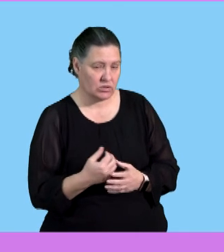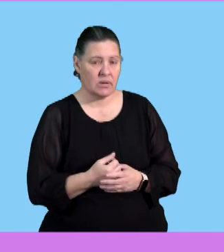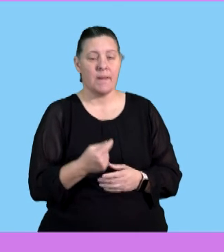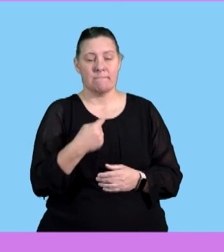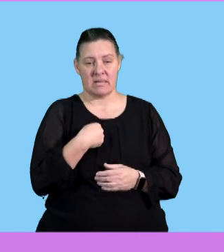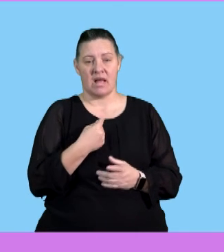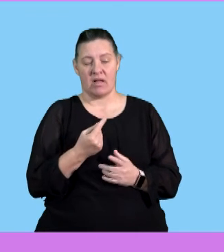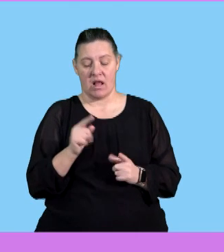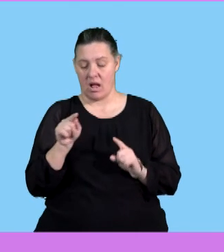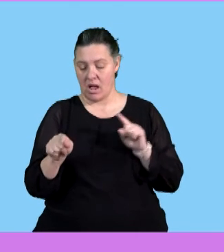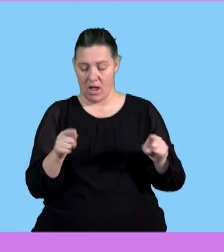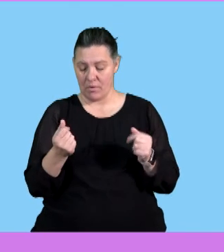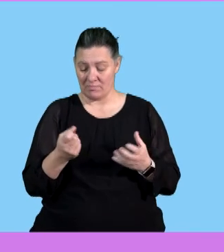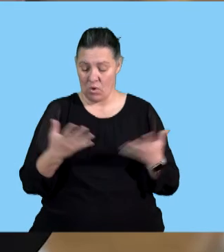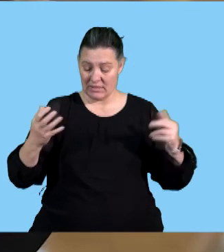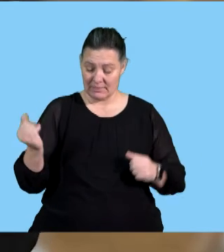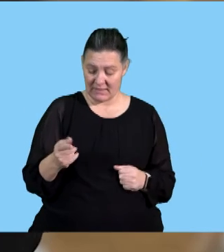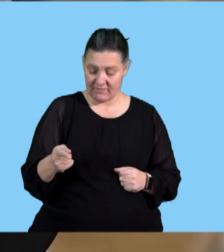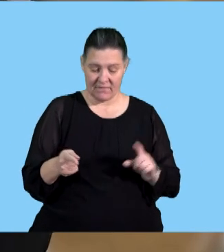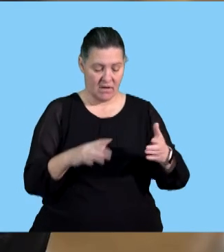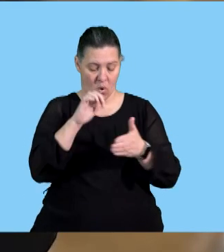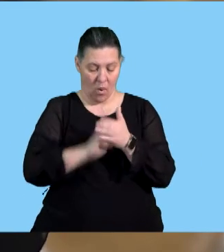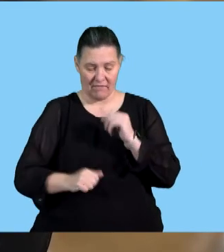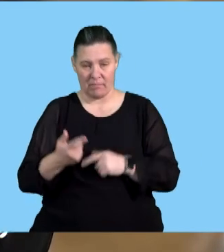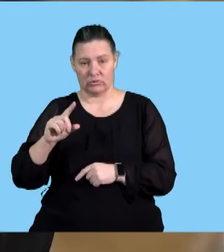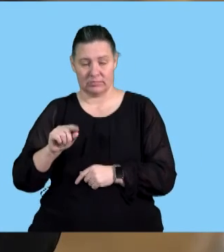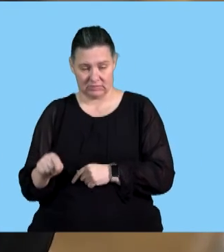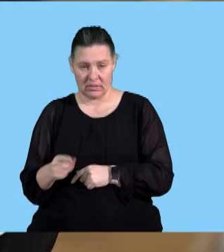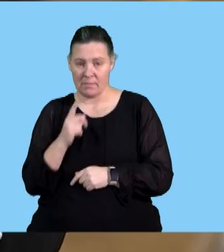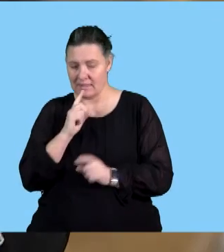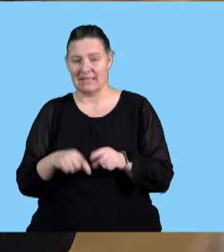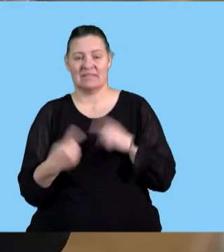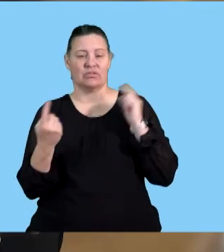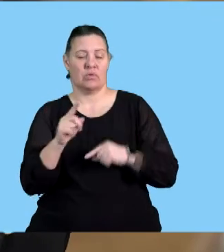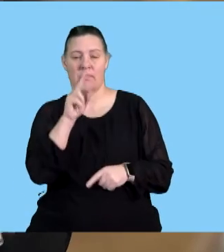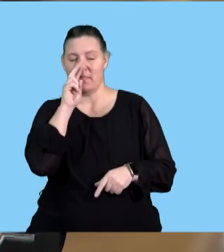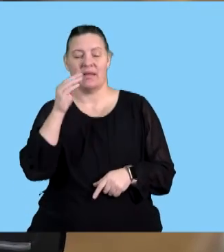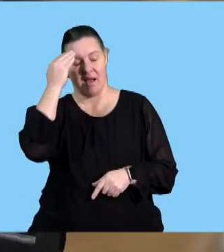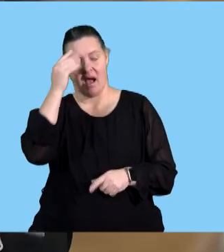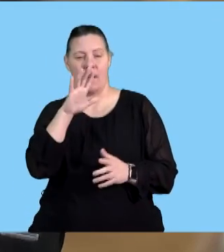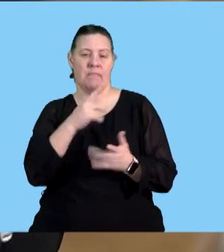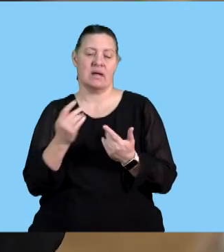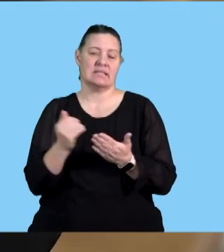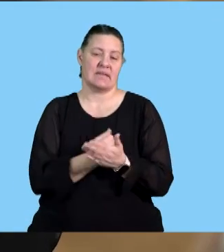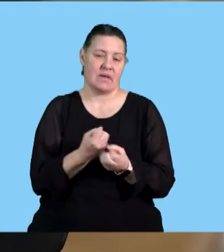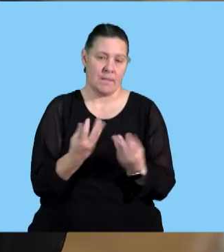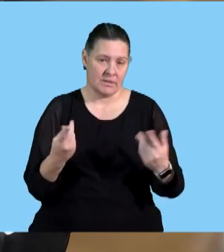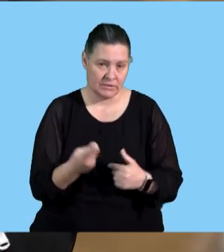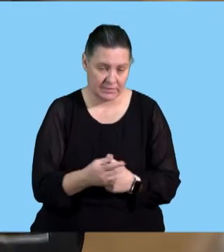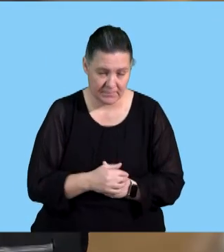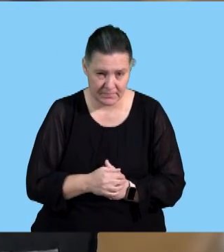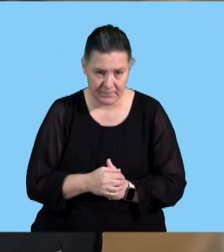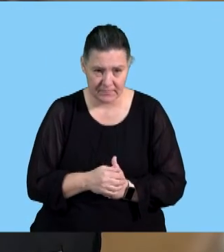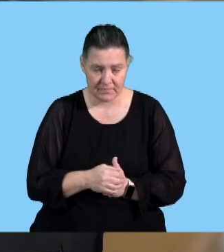going to save. Obviously, I must take these two prices and find the difference. And when I find the difference, it's whereby I'll be